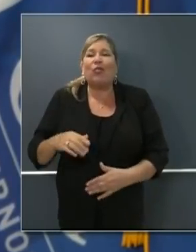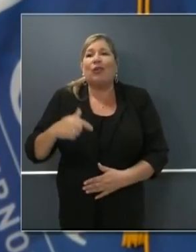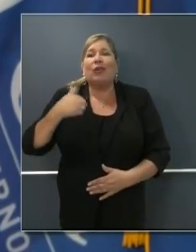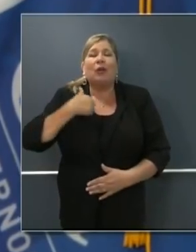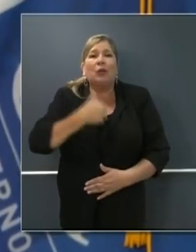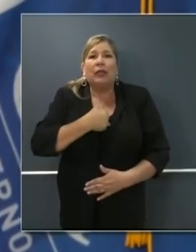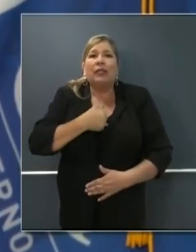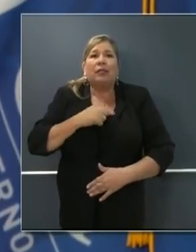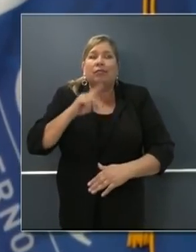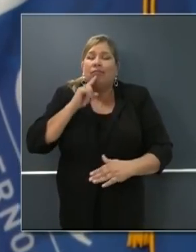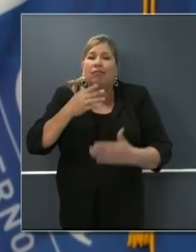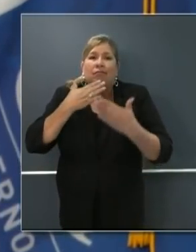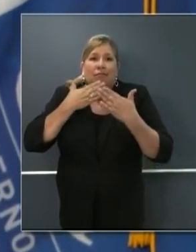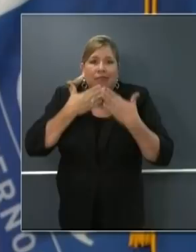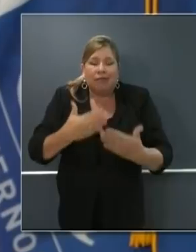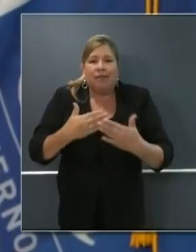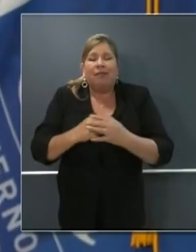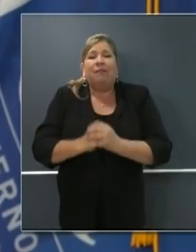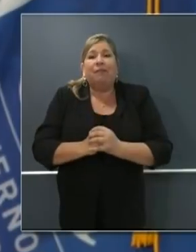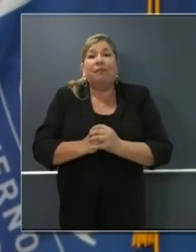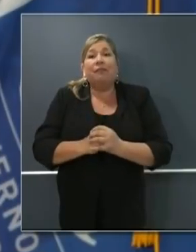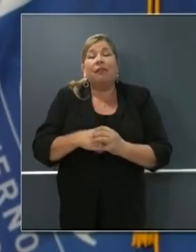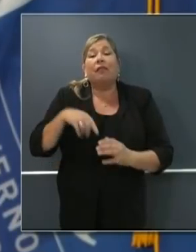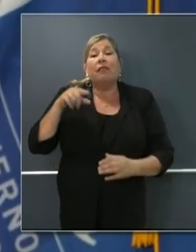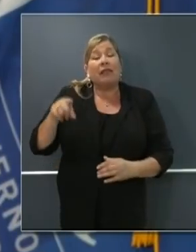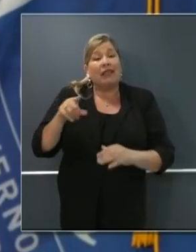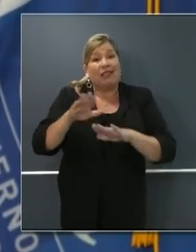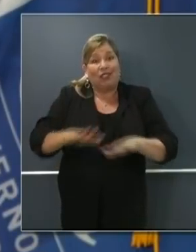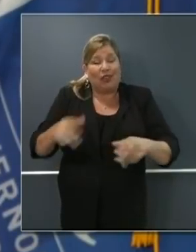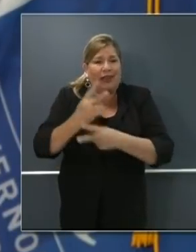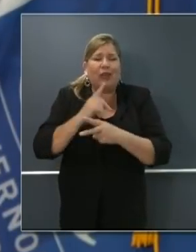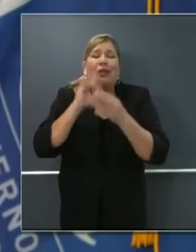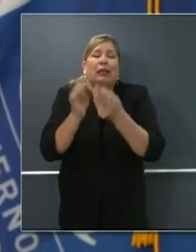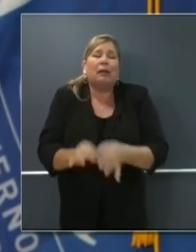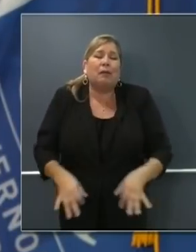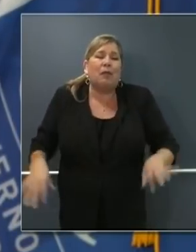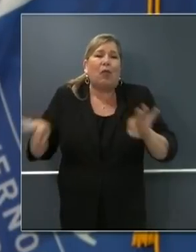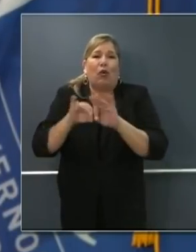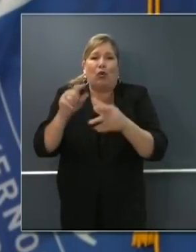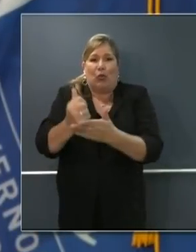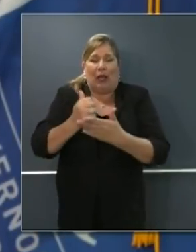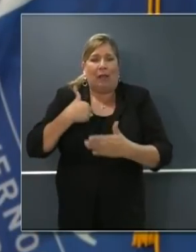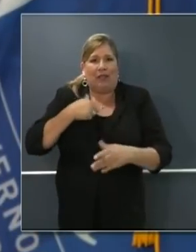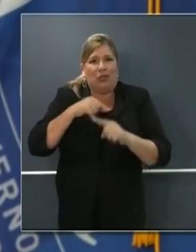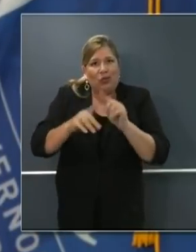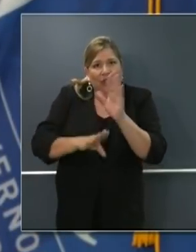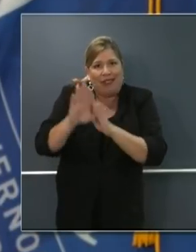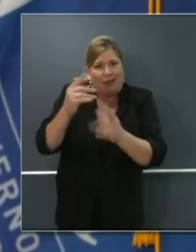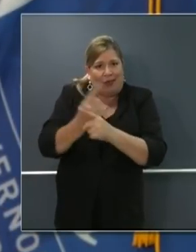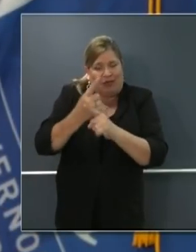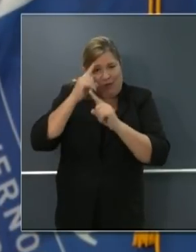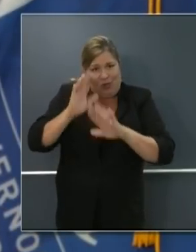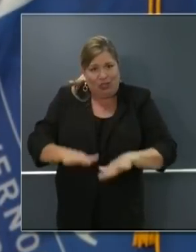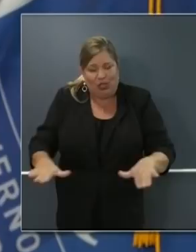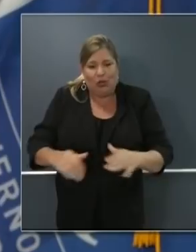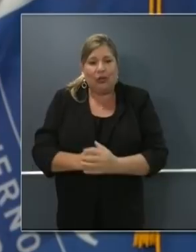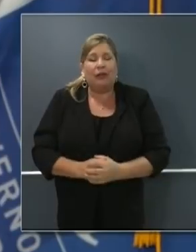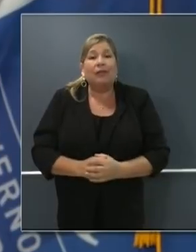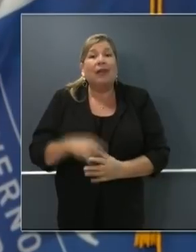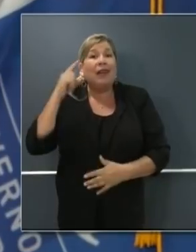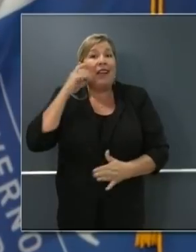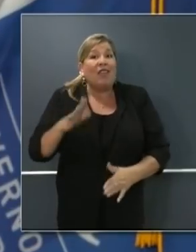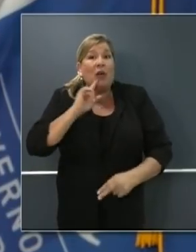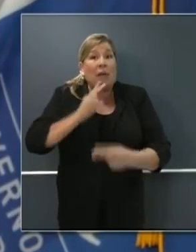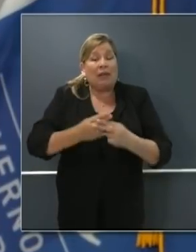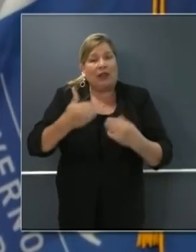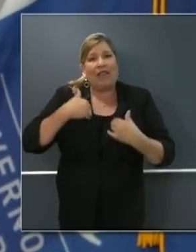provides that critical enrichment and activity for supporting the healthy development of children. The $50 million investment that the governor mentioned that's